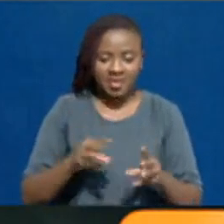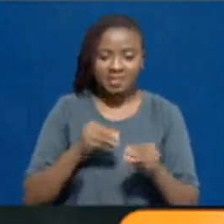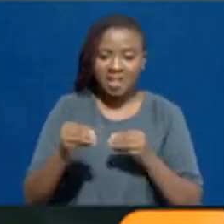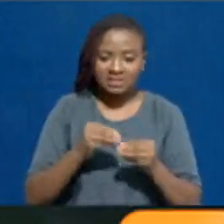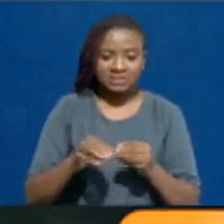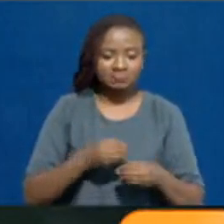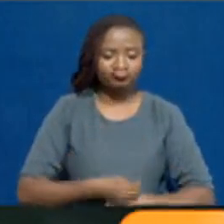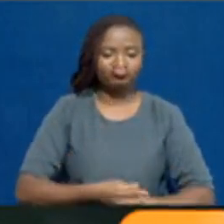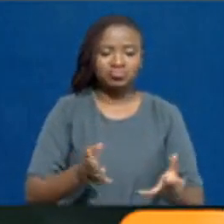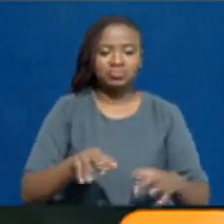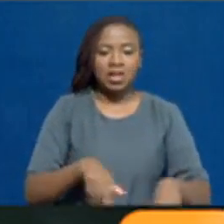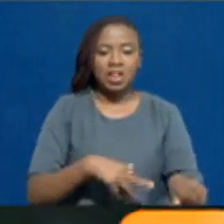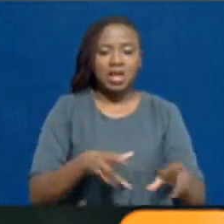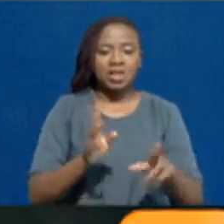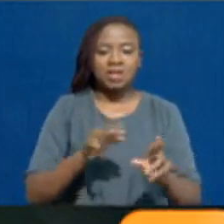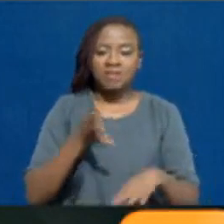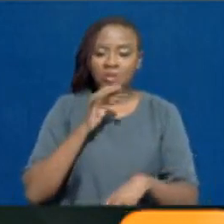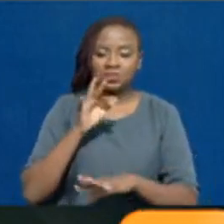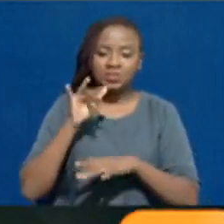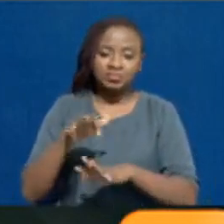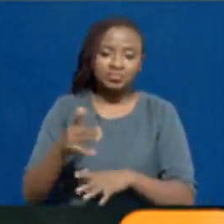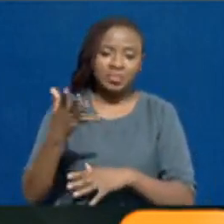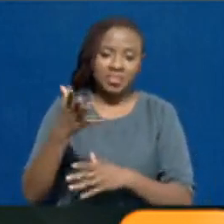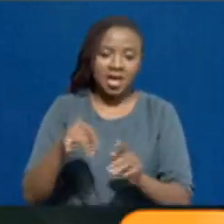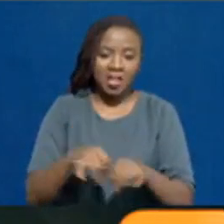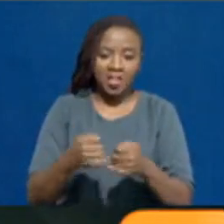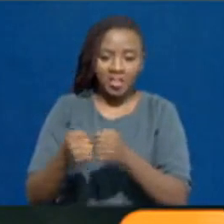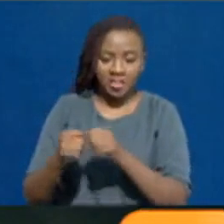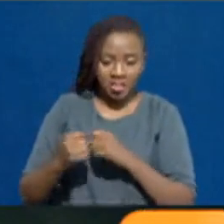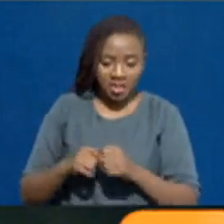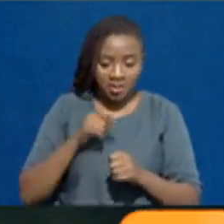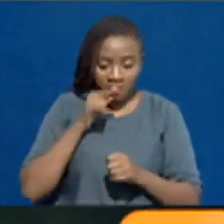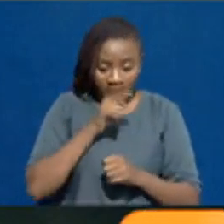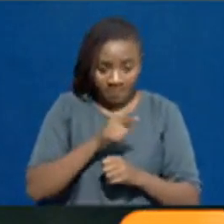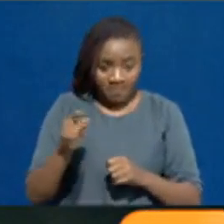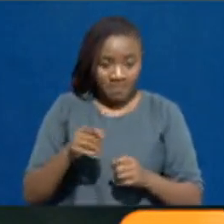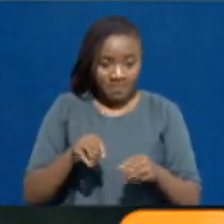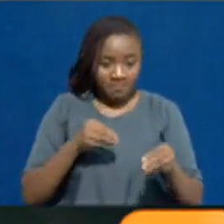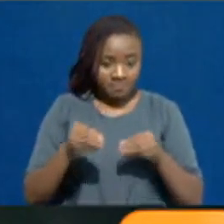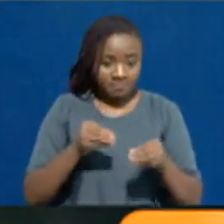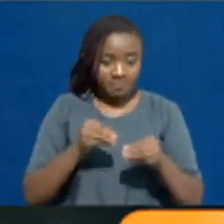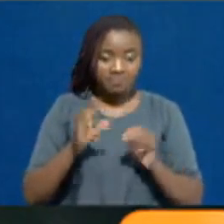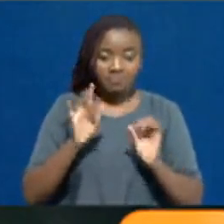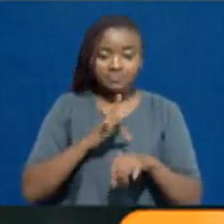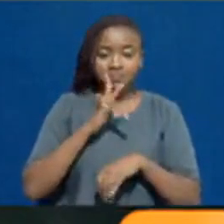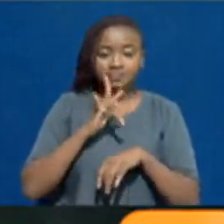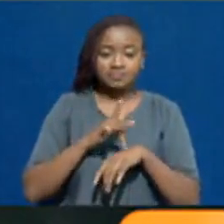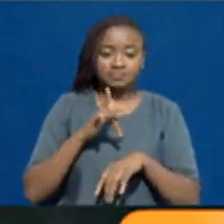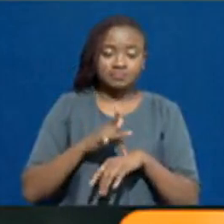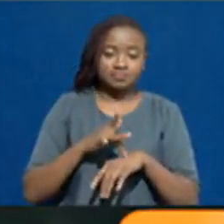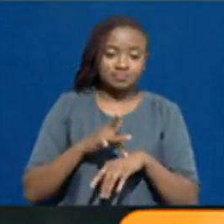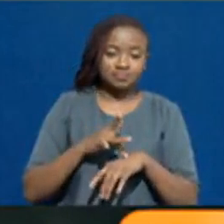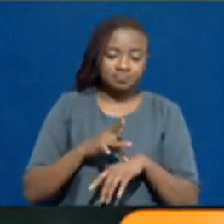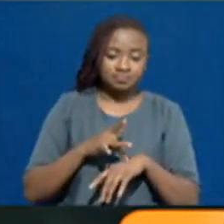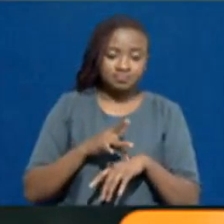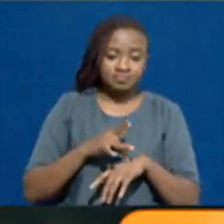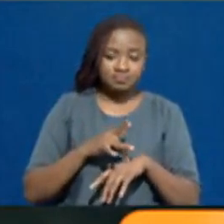our rivers and oceans, not to mention these plastics potentially entering the food chain and the